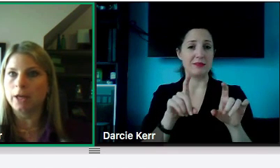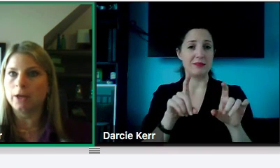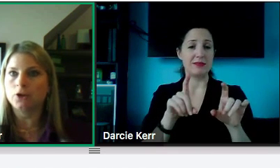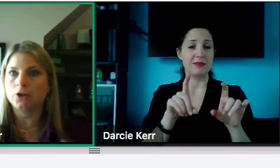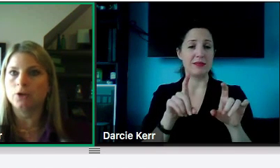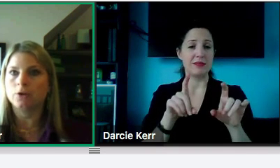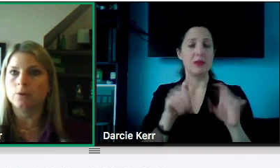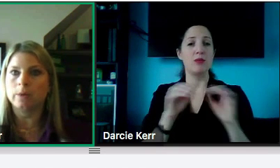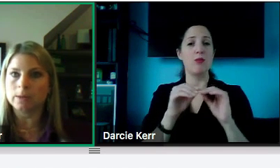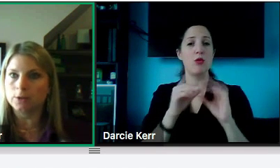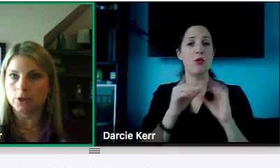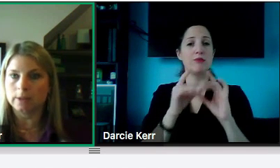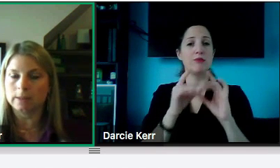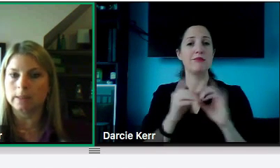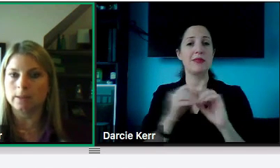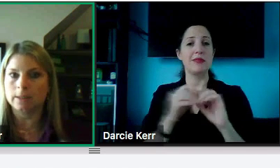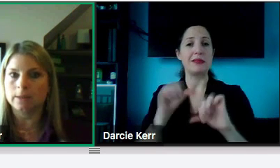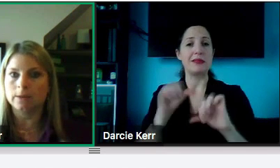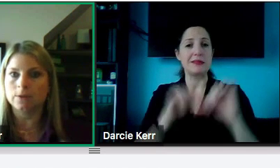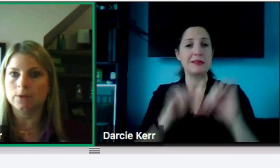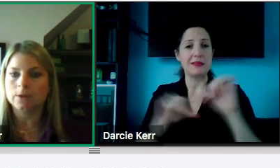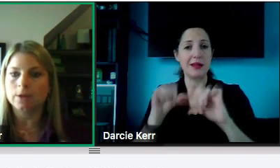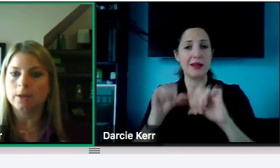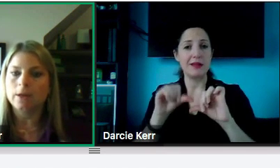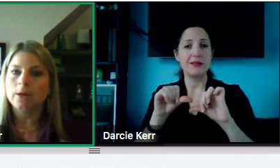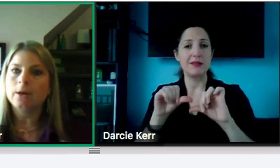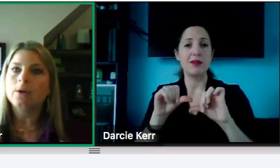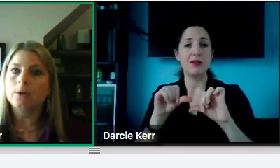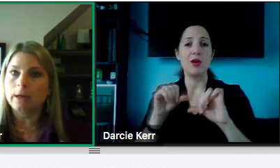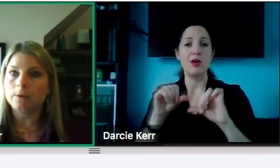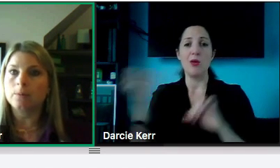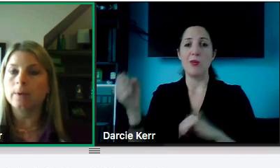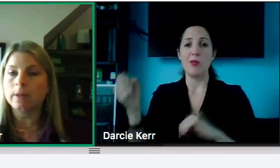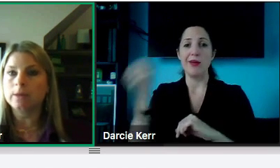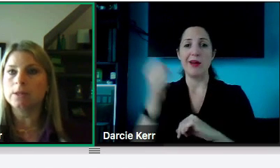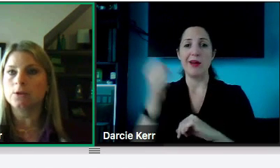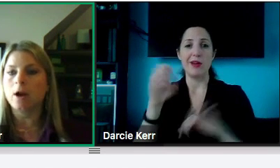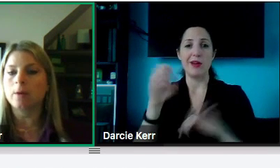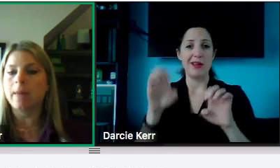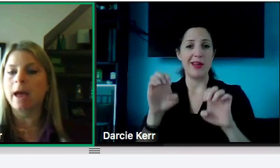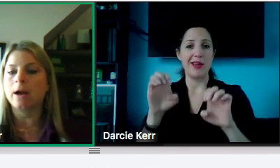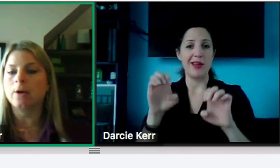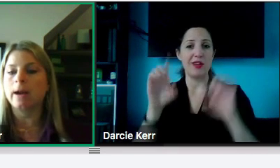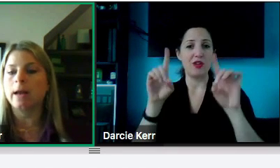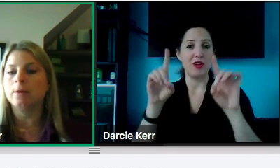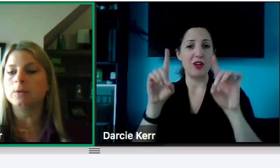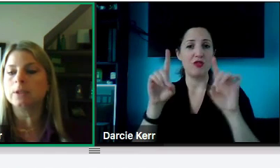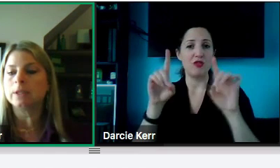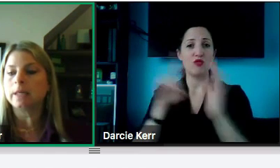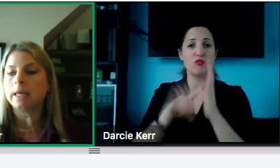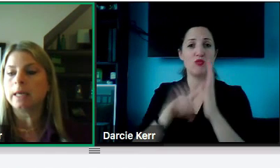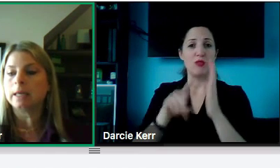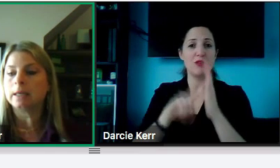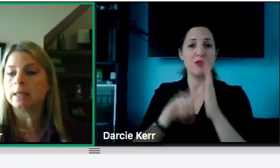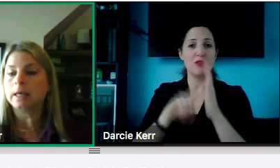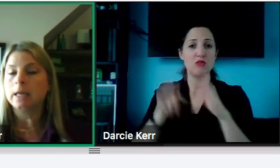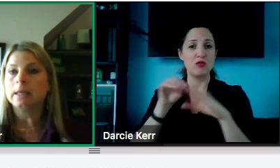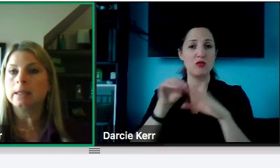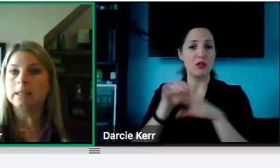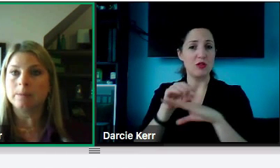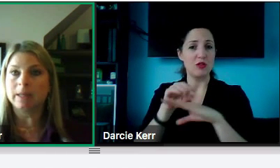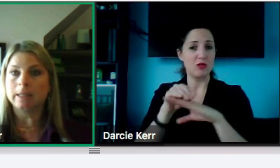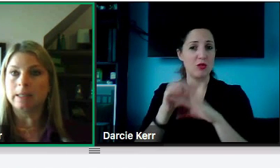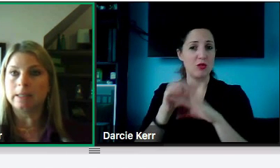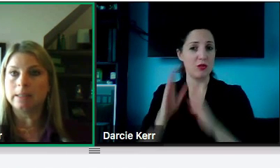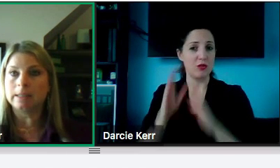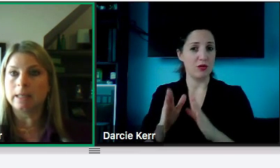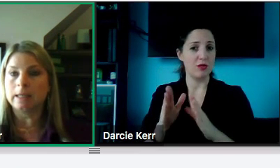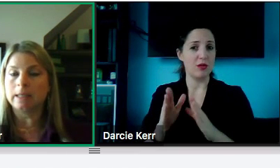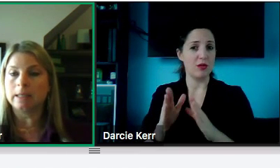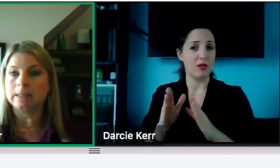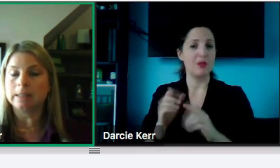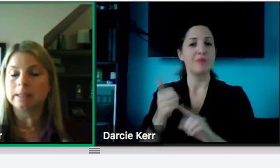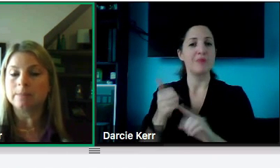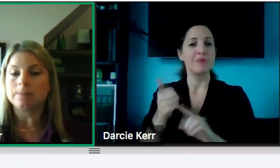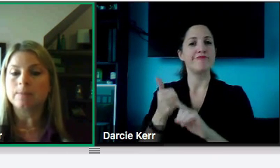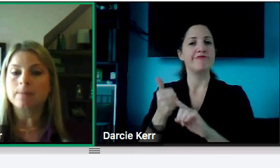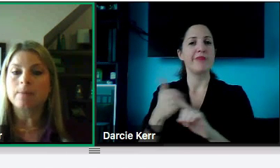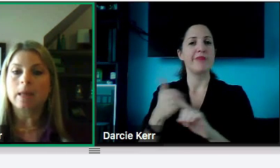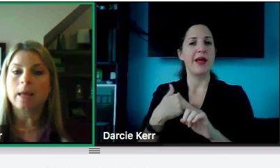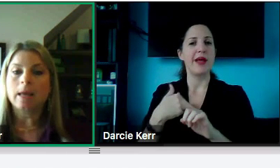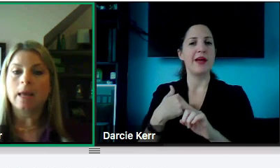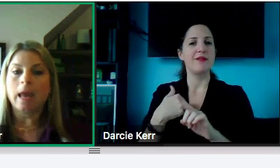by an educational research consultant who had a really strong background in disability